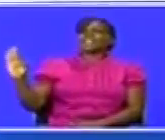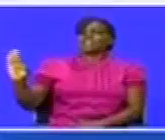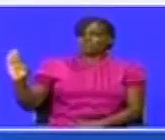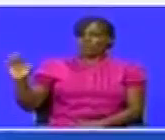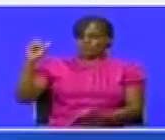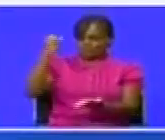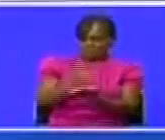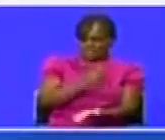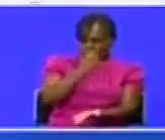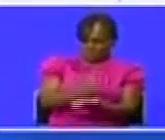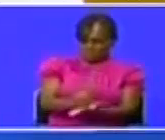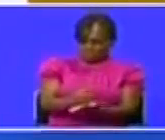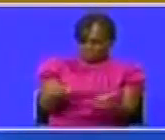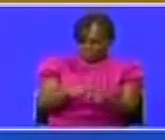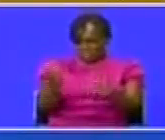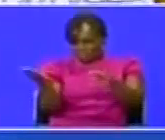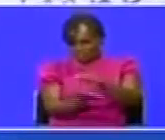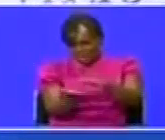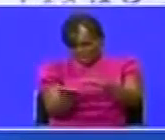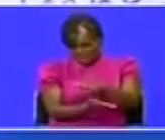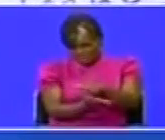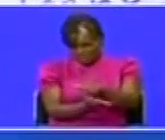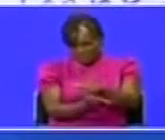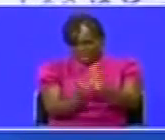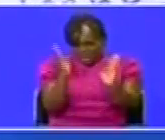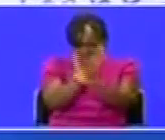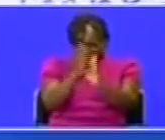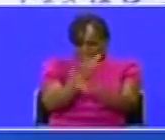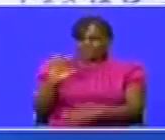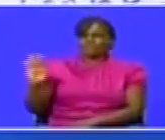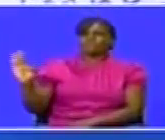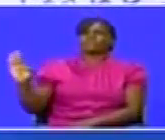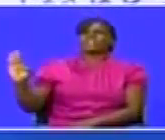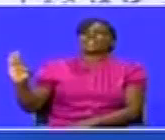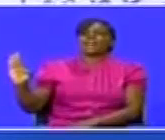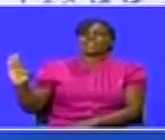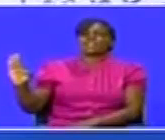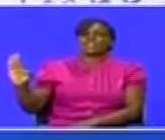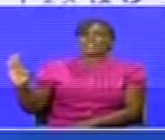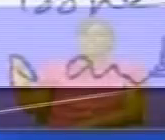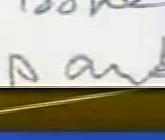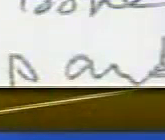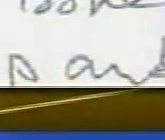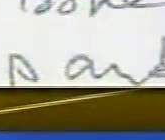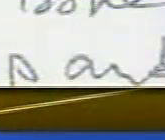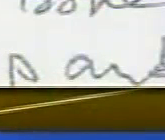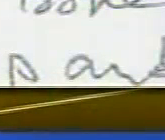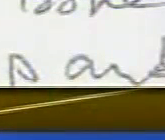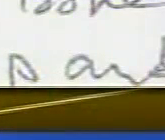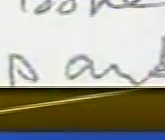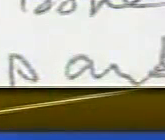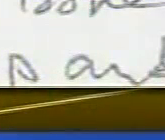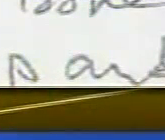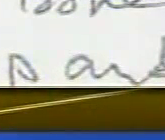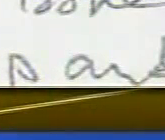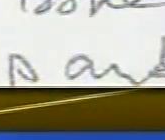Waititu's passport as contained in his file was renewed under the name of Ferdinand Ndungu Waititu. This, he says, was the stage at